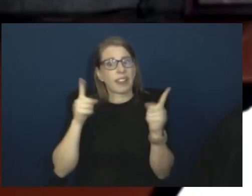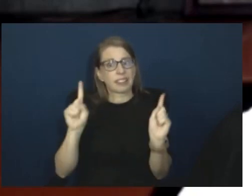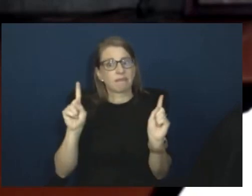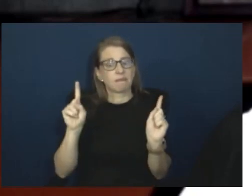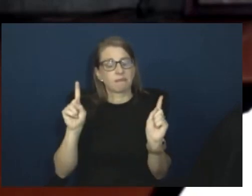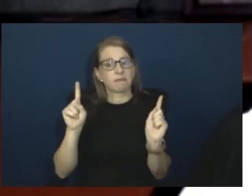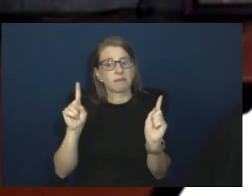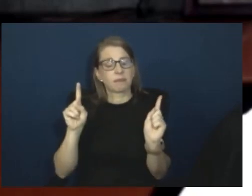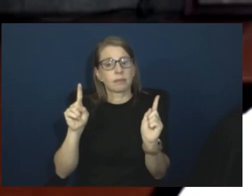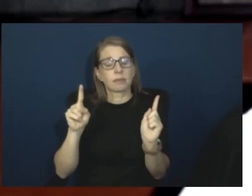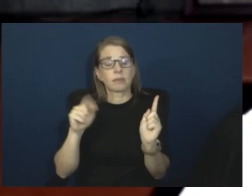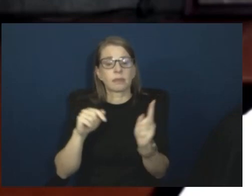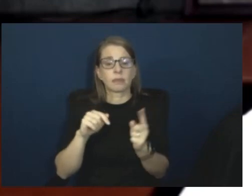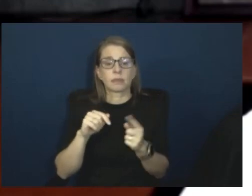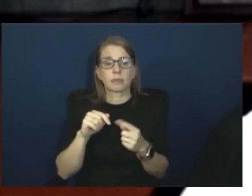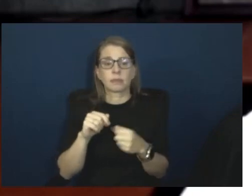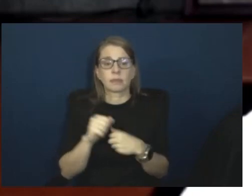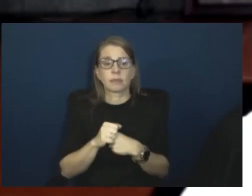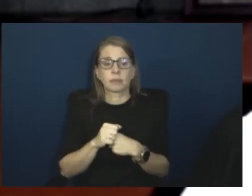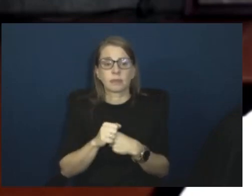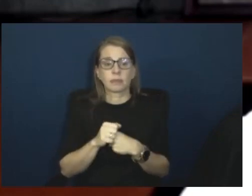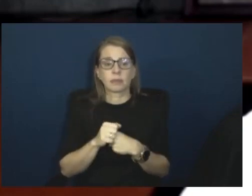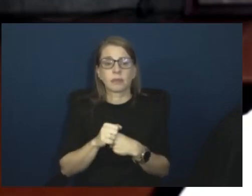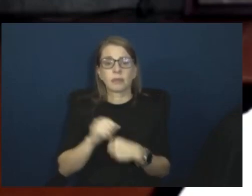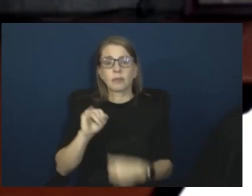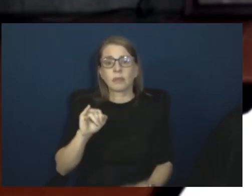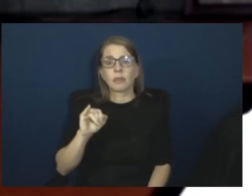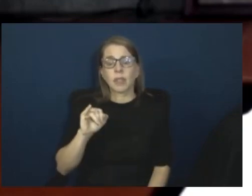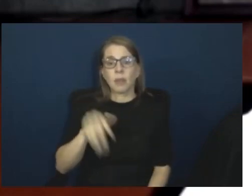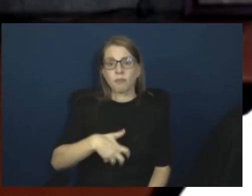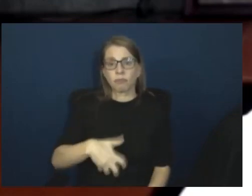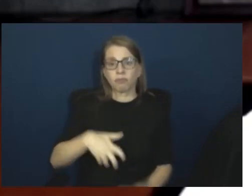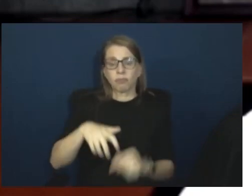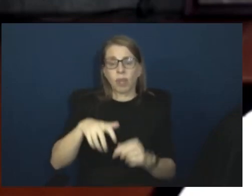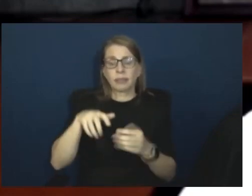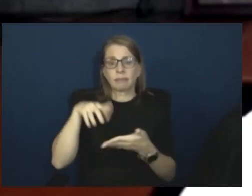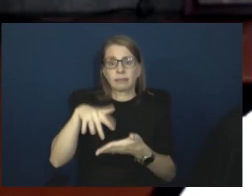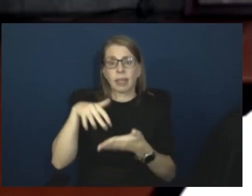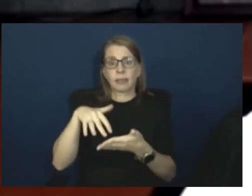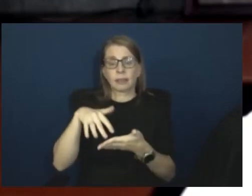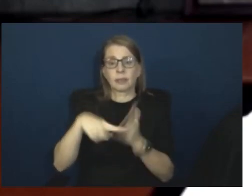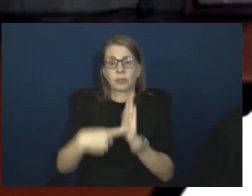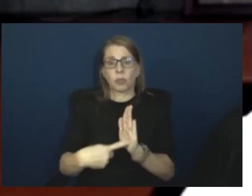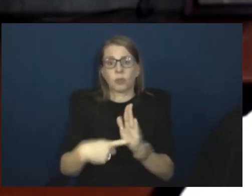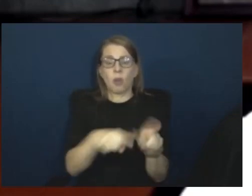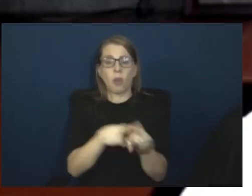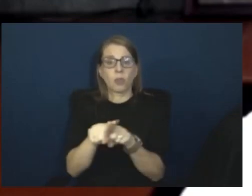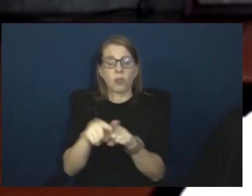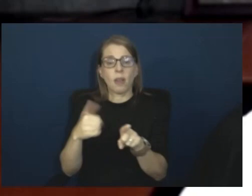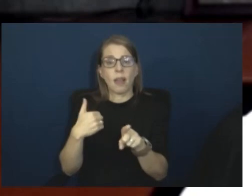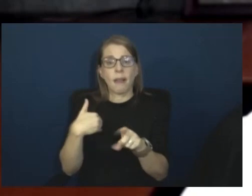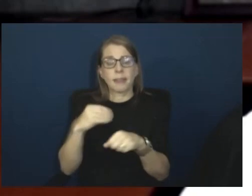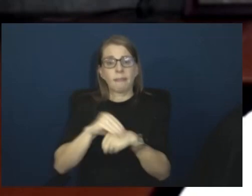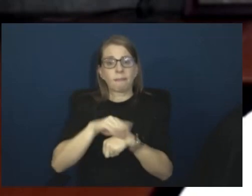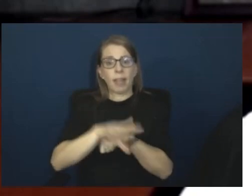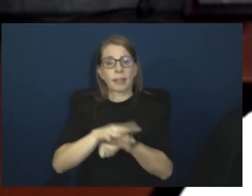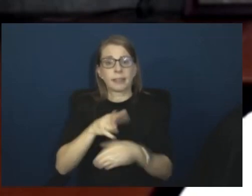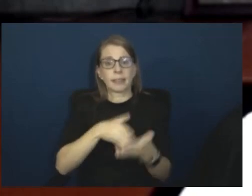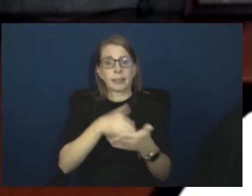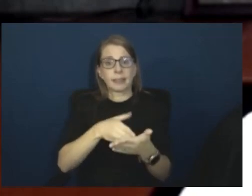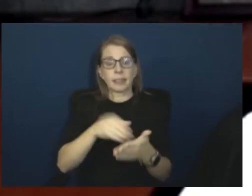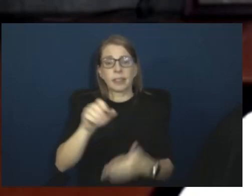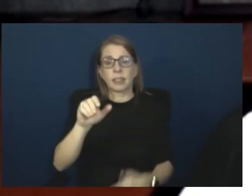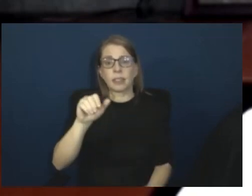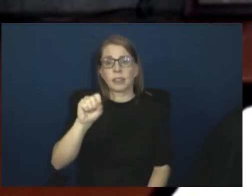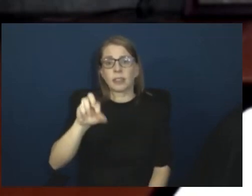has been shown in vitro studies that it also has an effect against